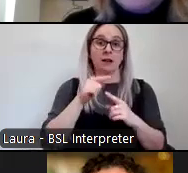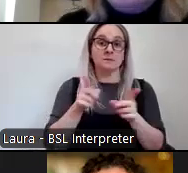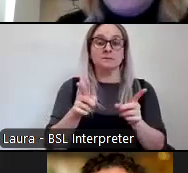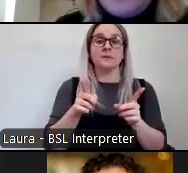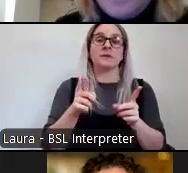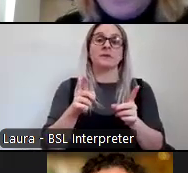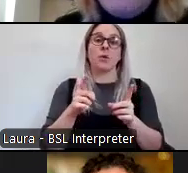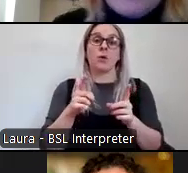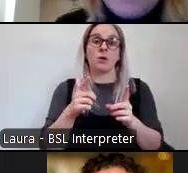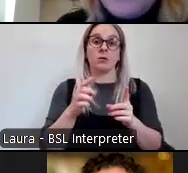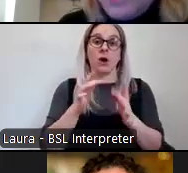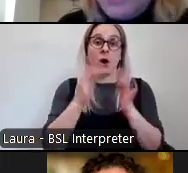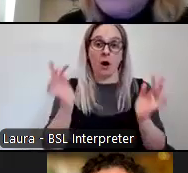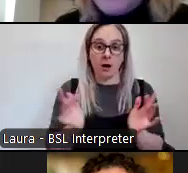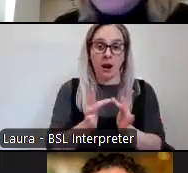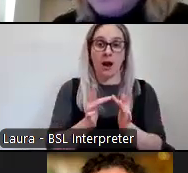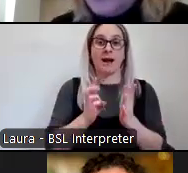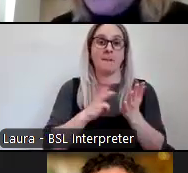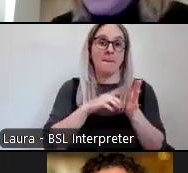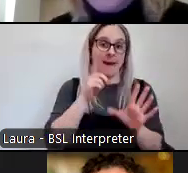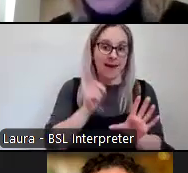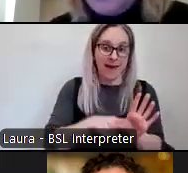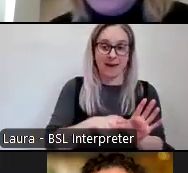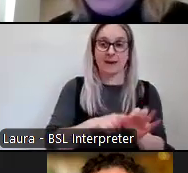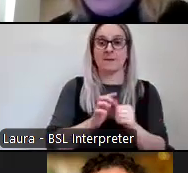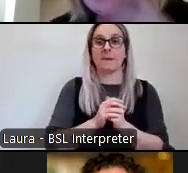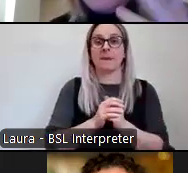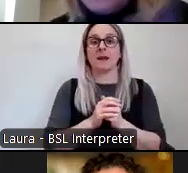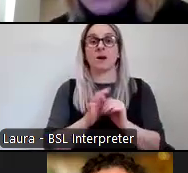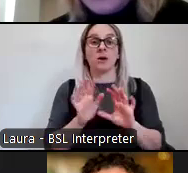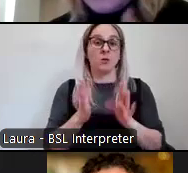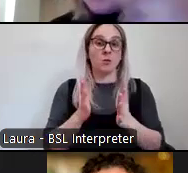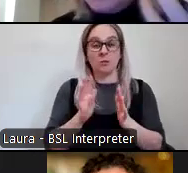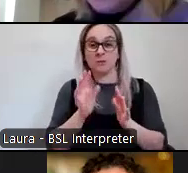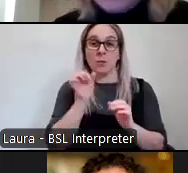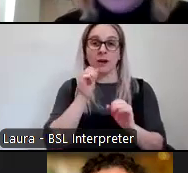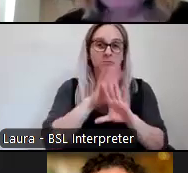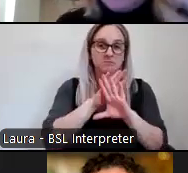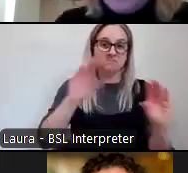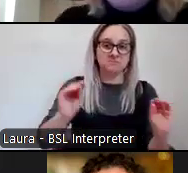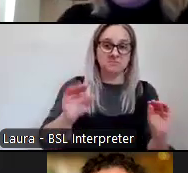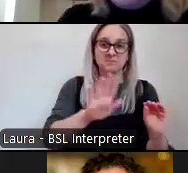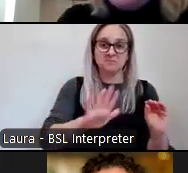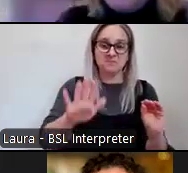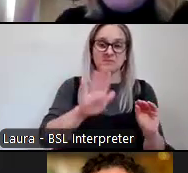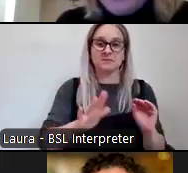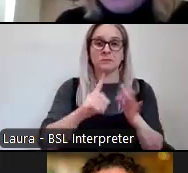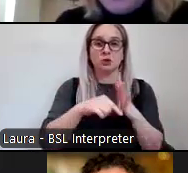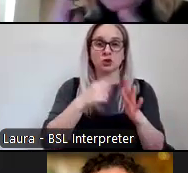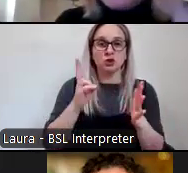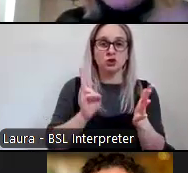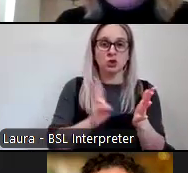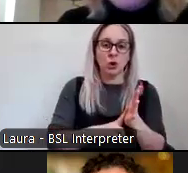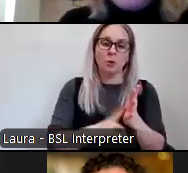Decisions will come in mid to late June, depending on sign-off from our funders and kind of review of